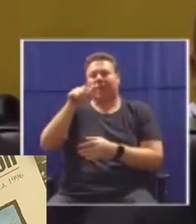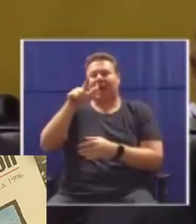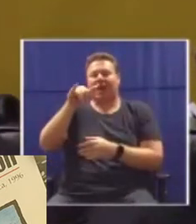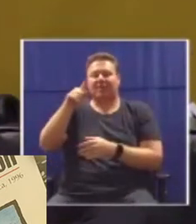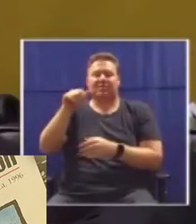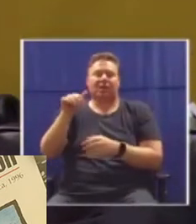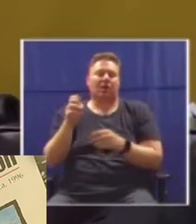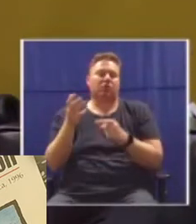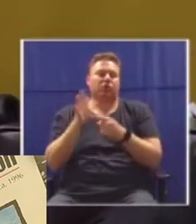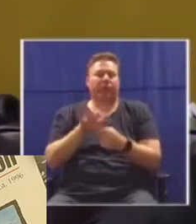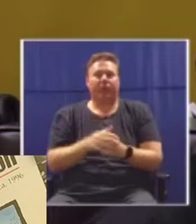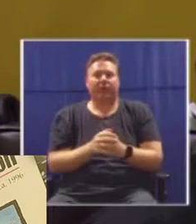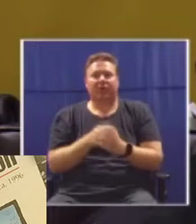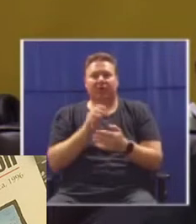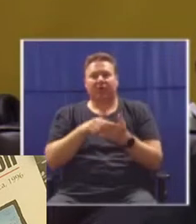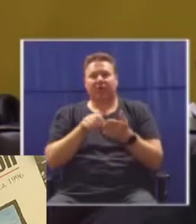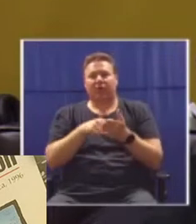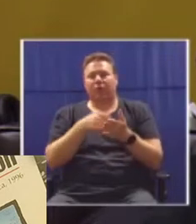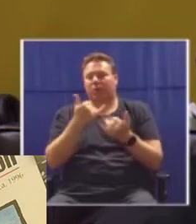now commence.